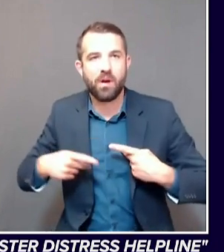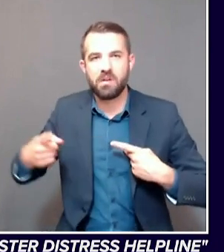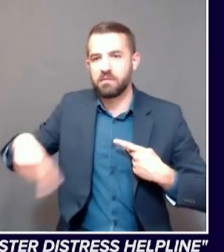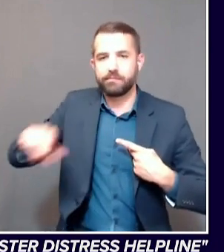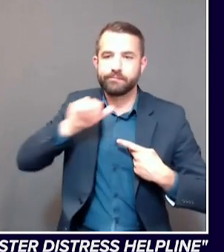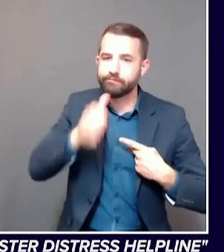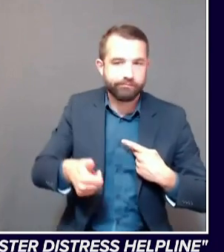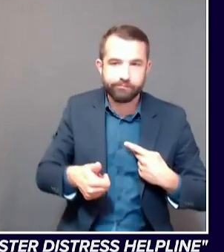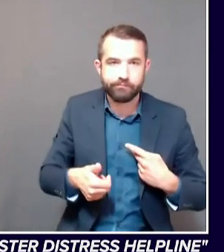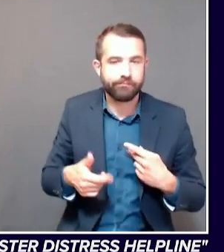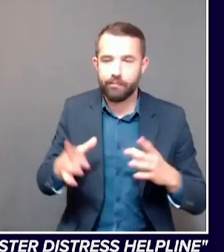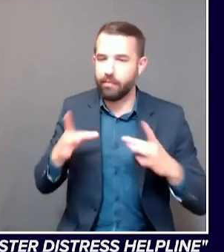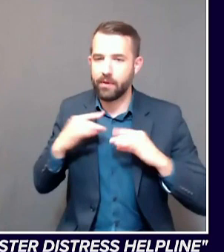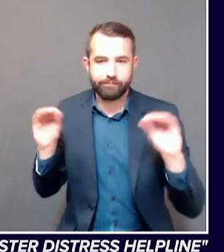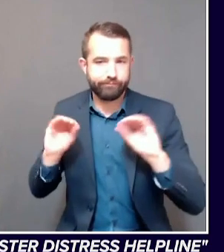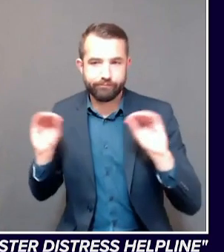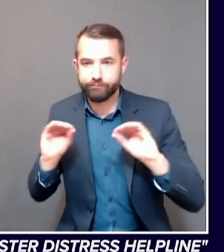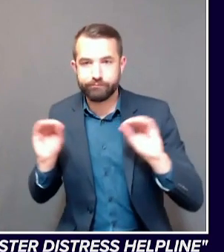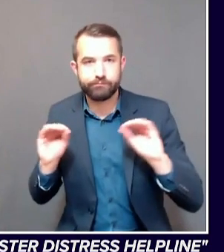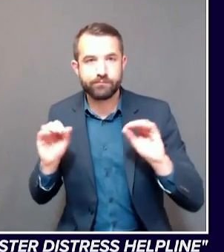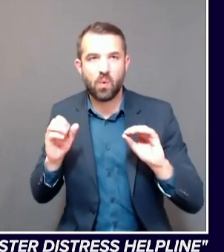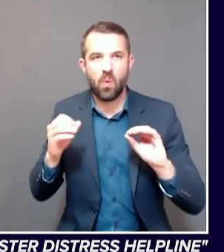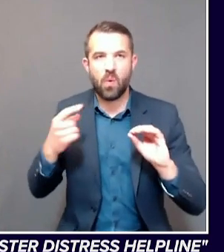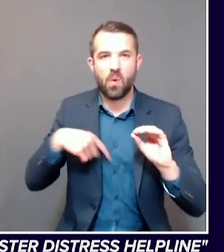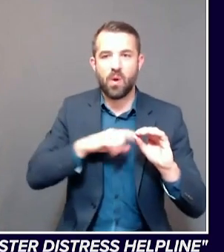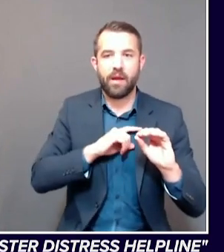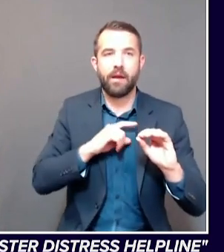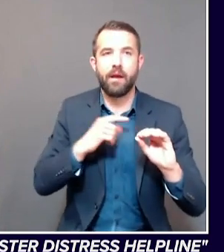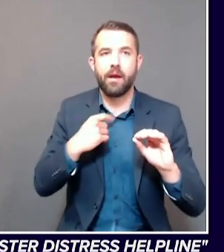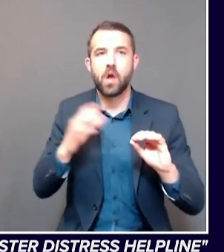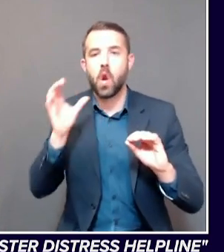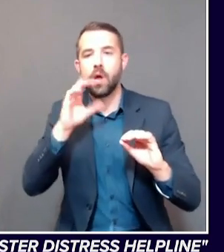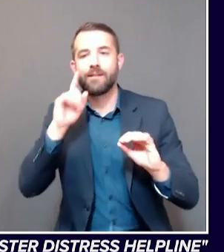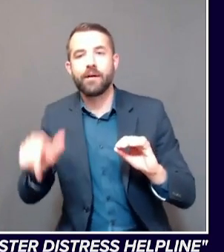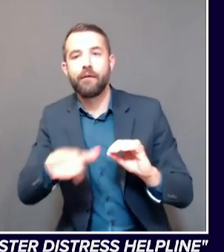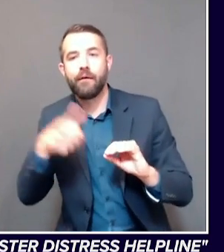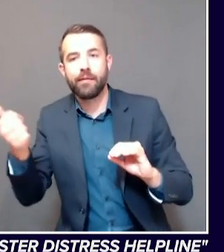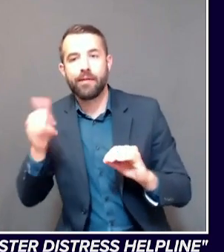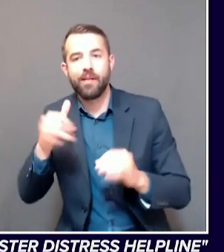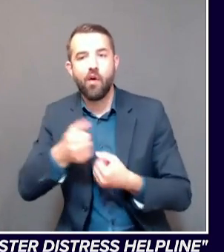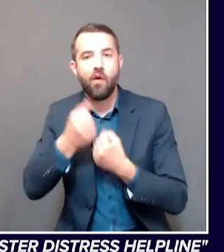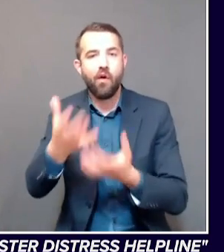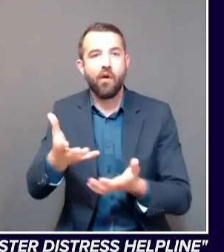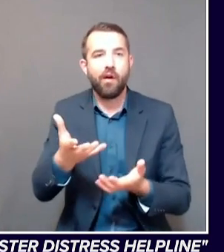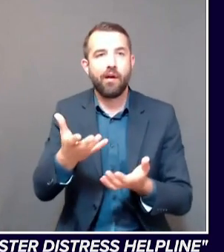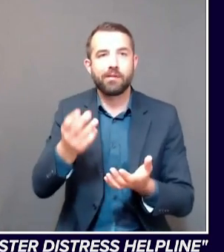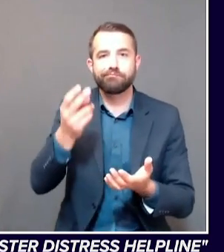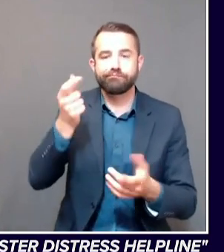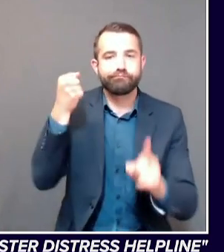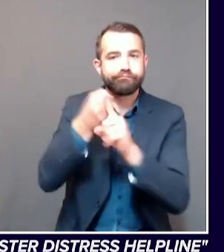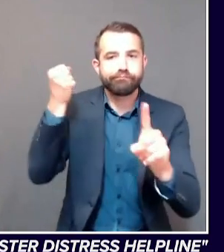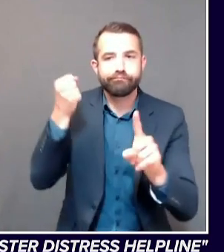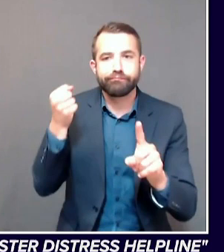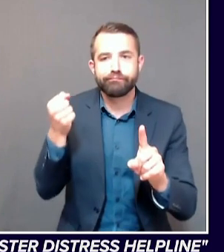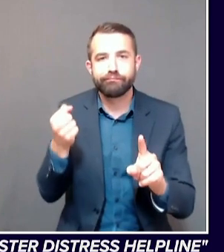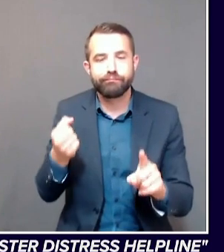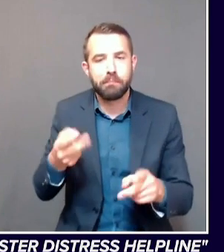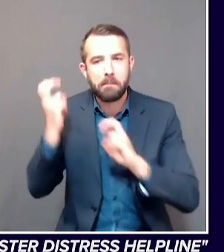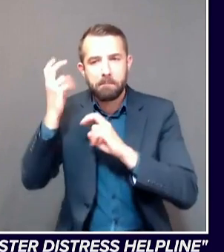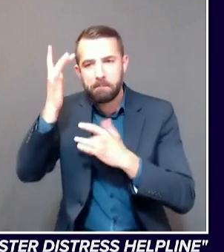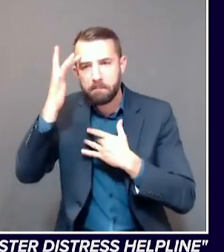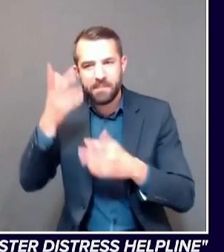that can cause more transient, rapid onset type situations. Those other diseases tend to cause